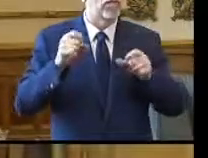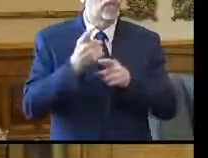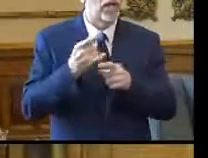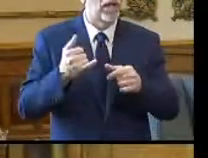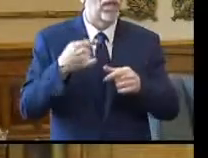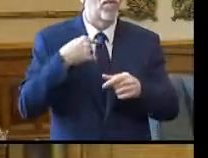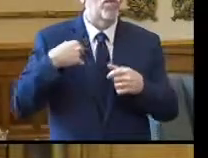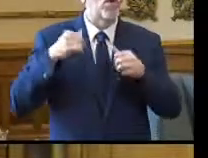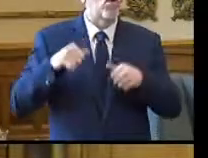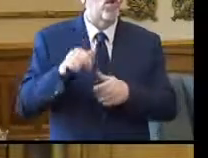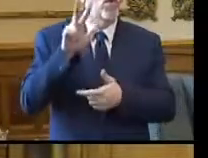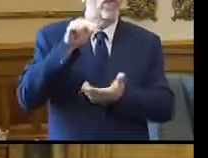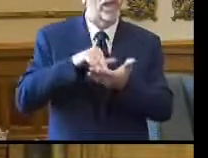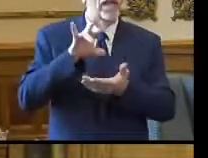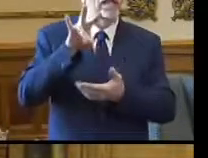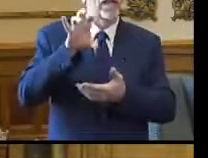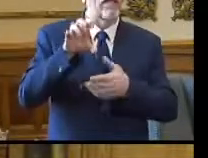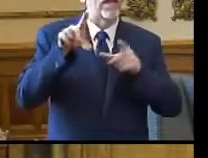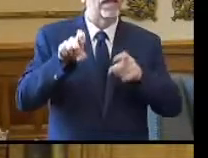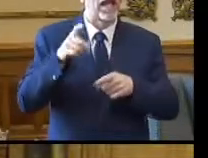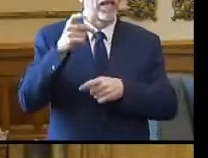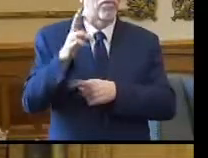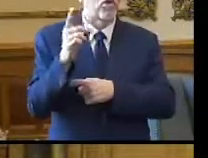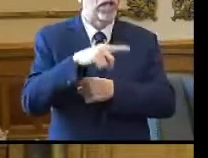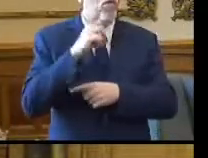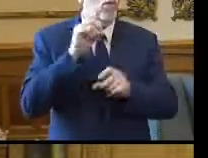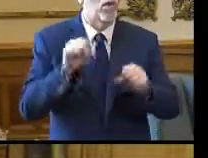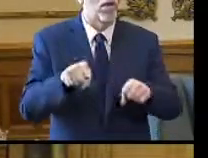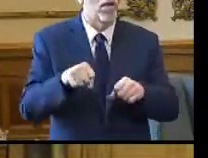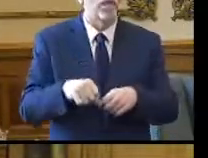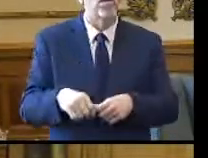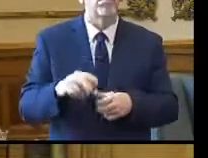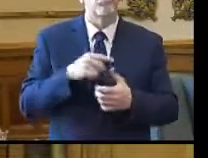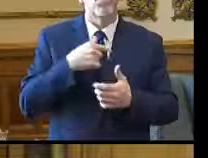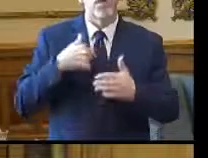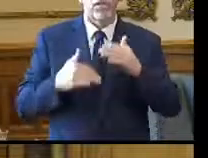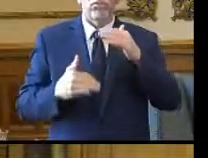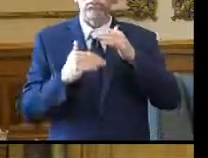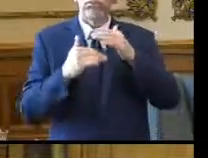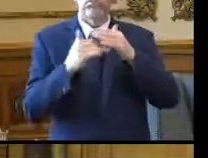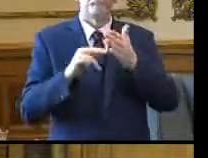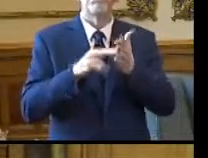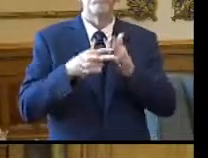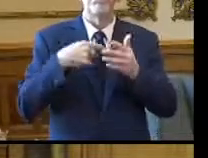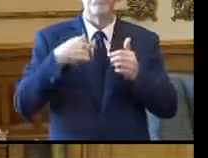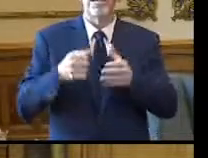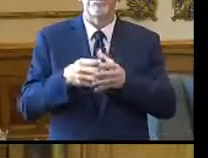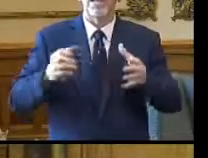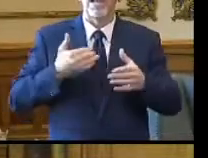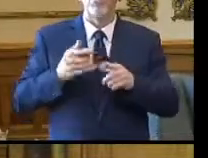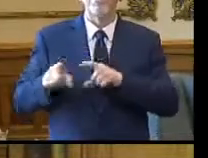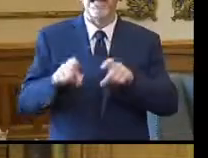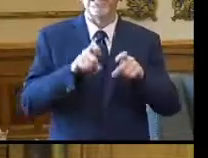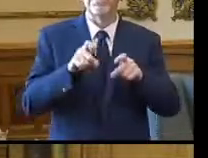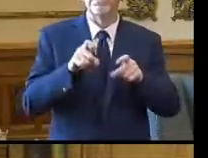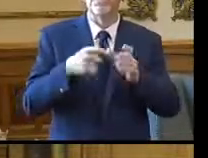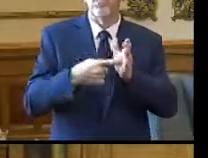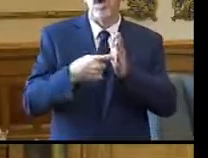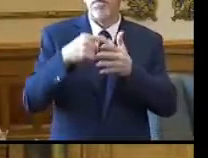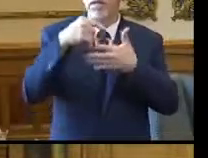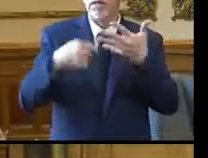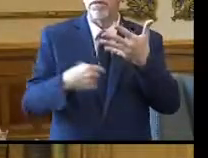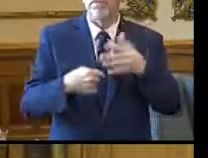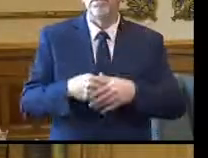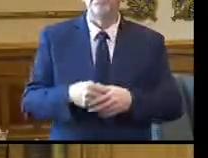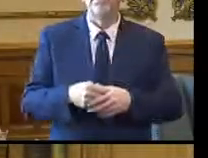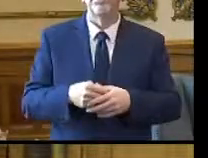is 3,700 tests per day. This has allowed us to expand our testing criteria, which I mentioned last week,